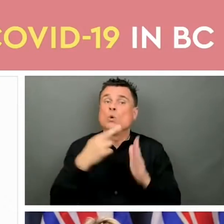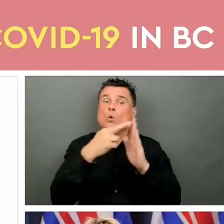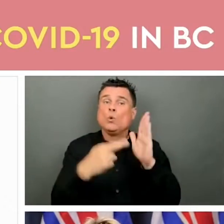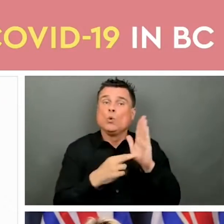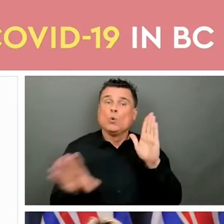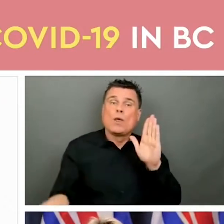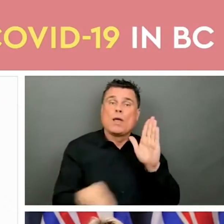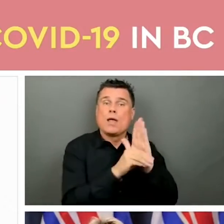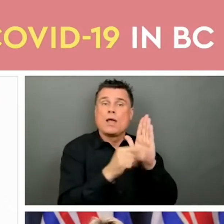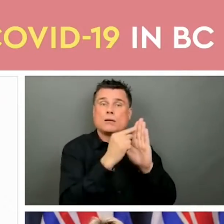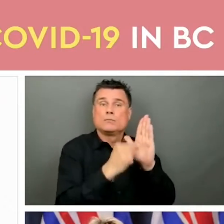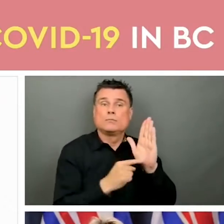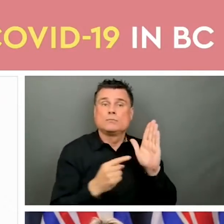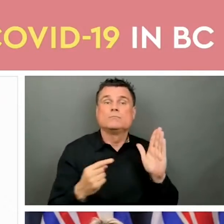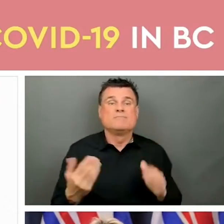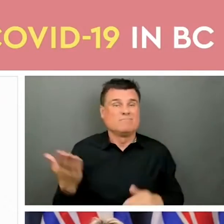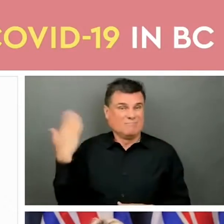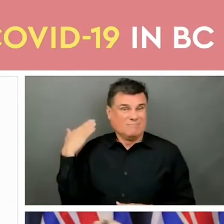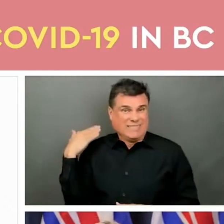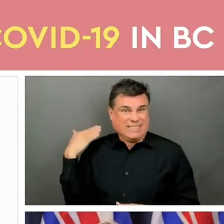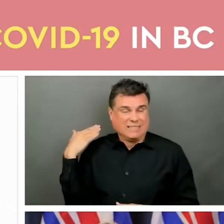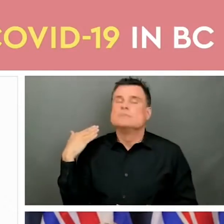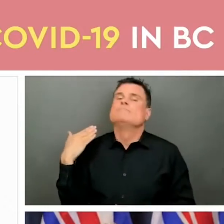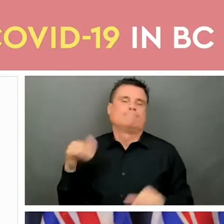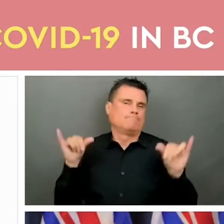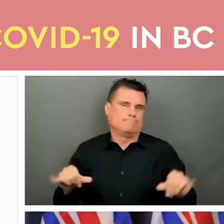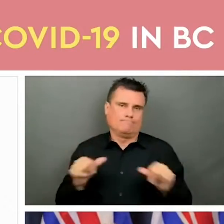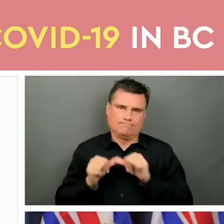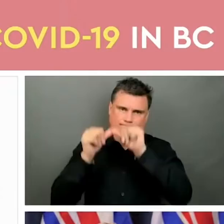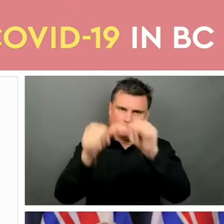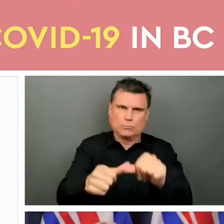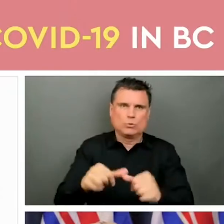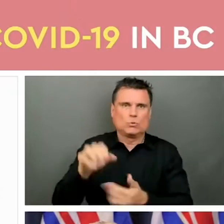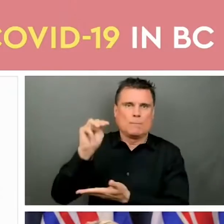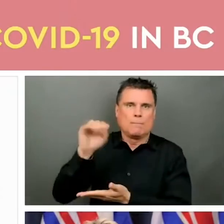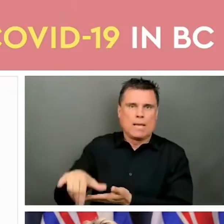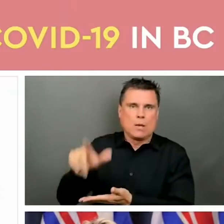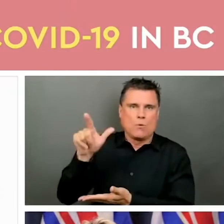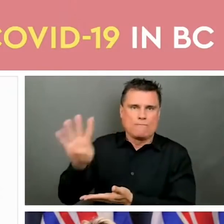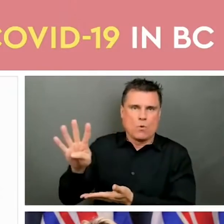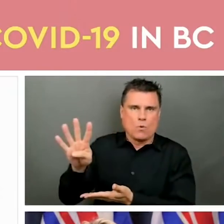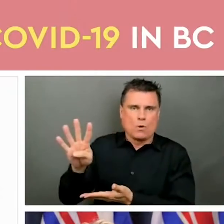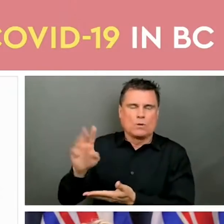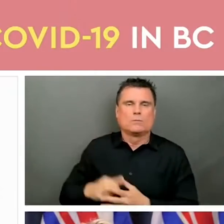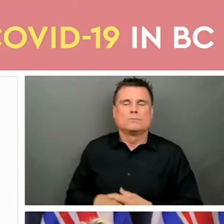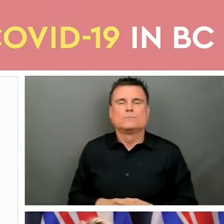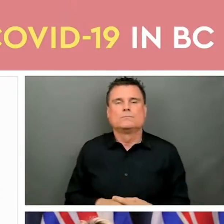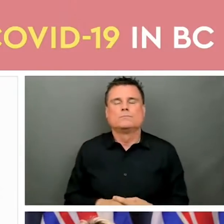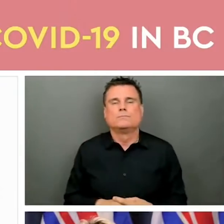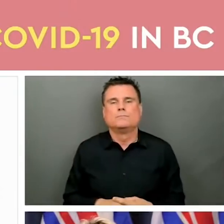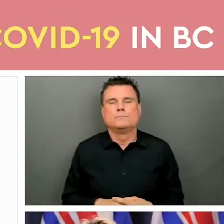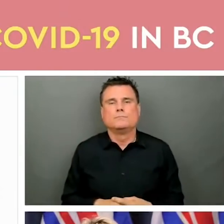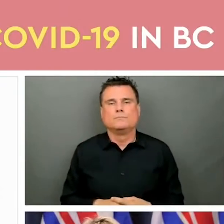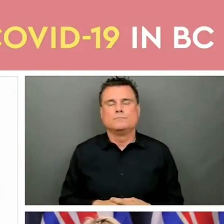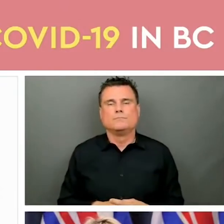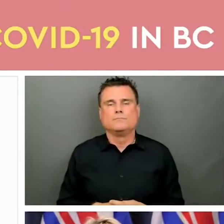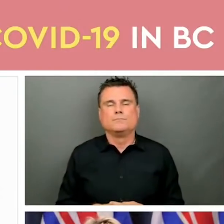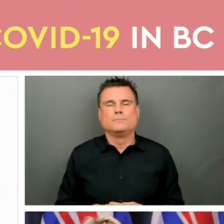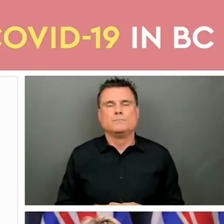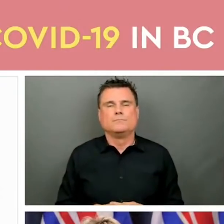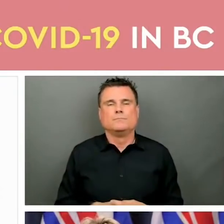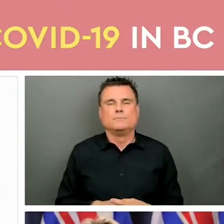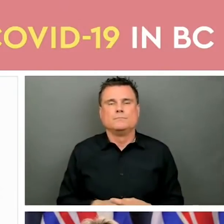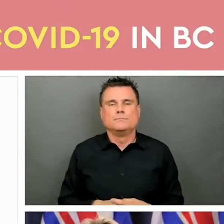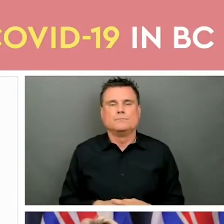on continuing to do the things that we know reduce transmission, including and particularly our focus on